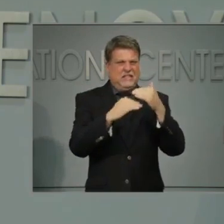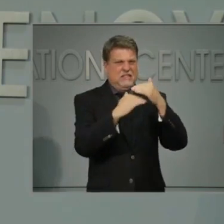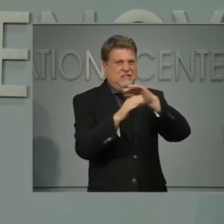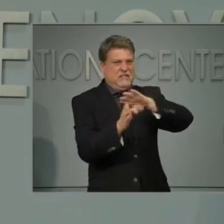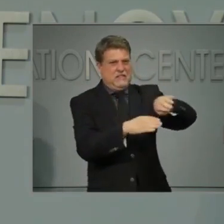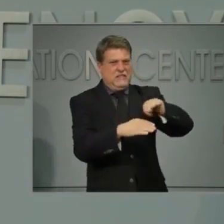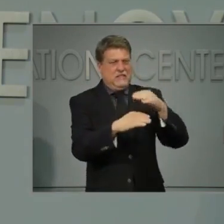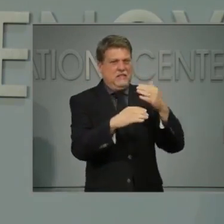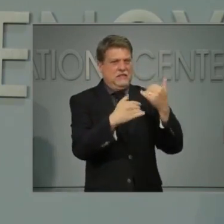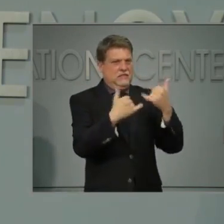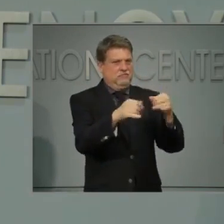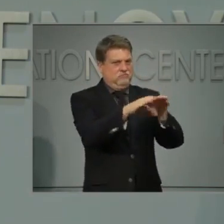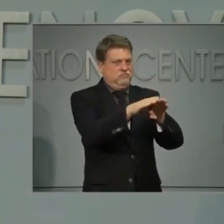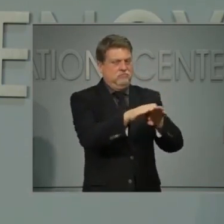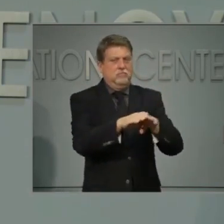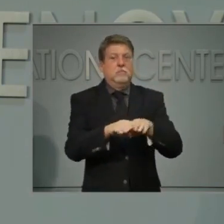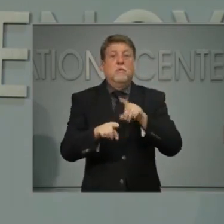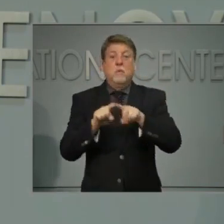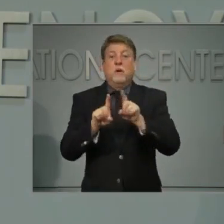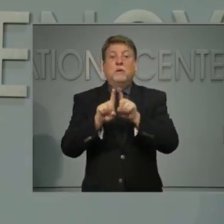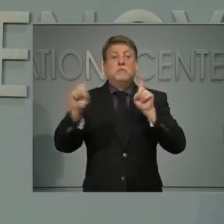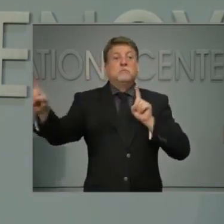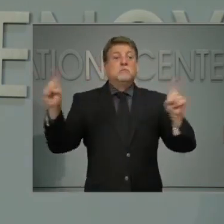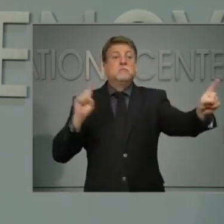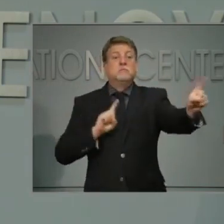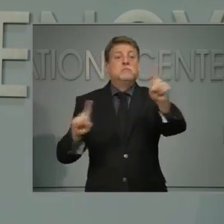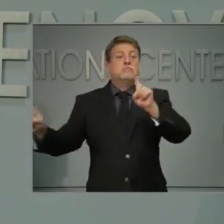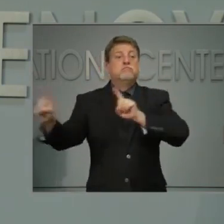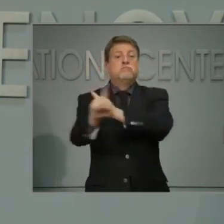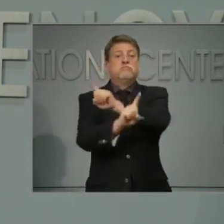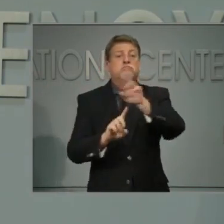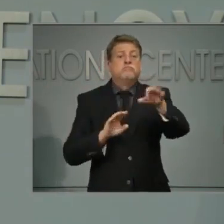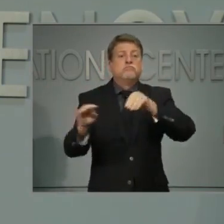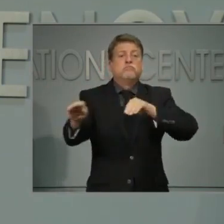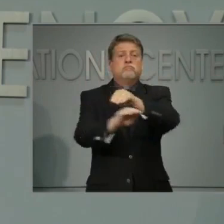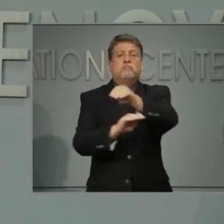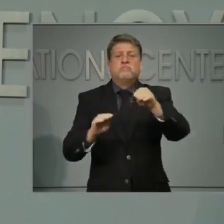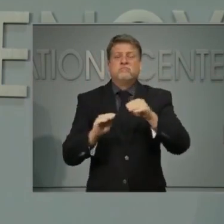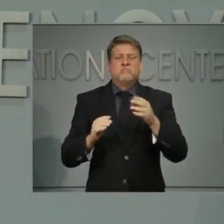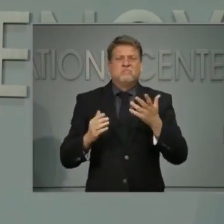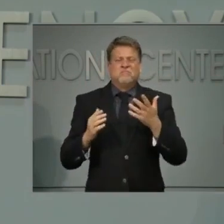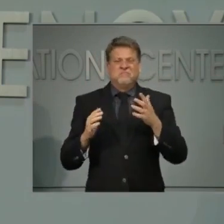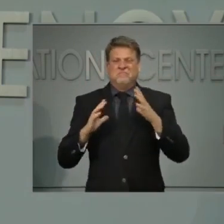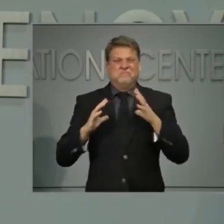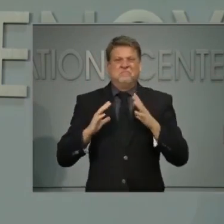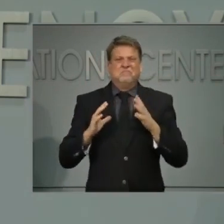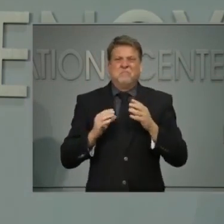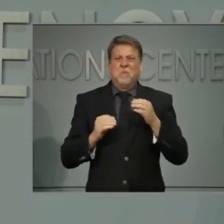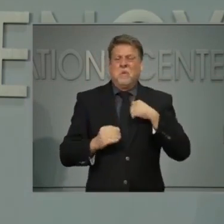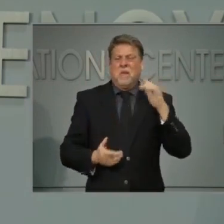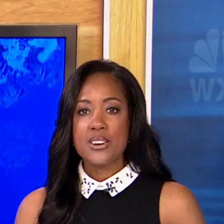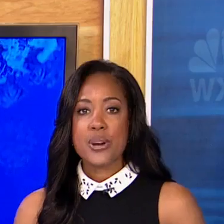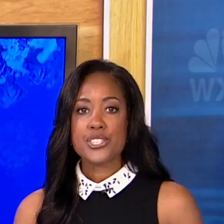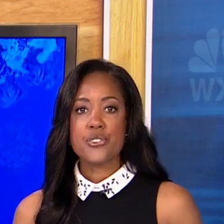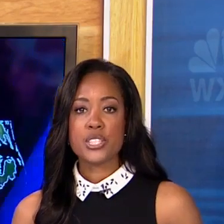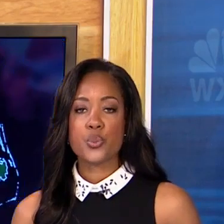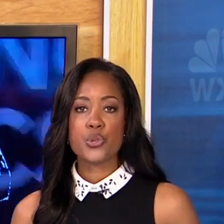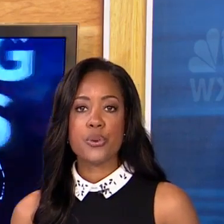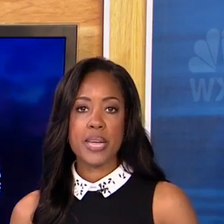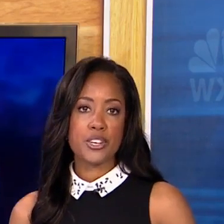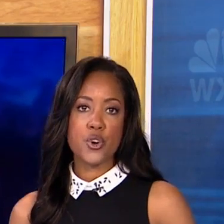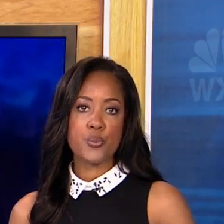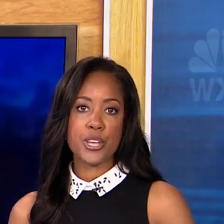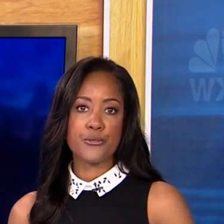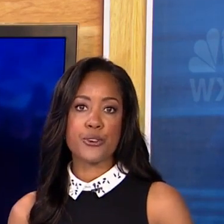risk activities, where you're going to be less in contact with people for more than 10 minutes at a time. Restaurants